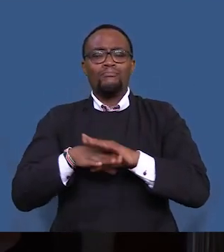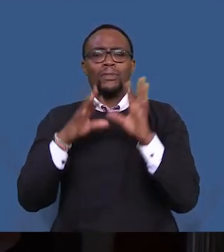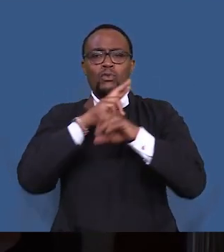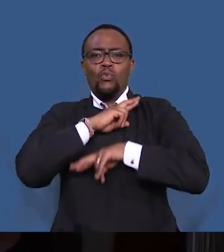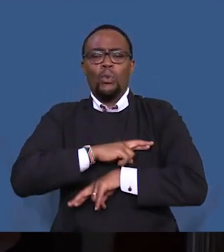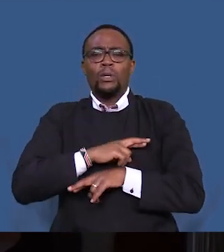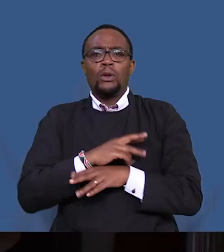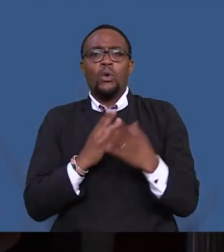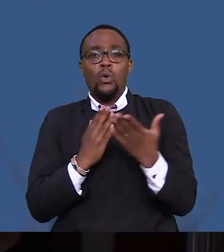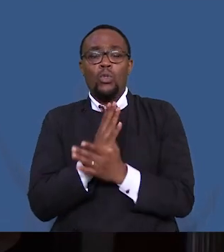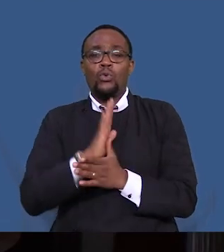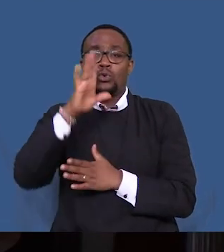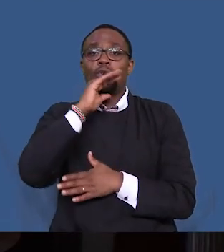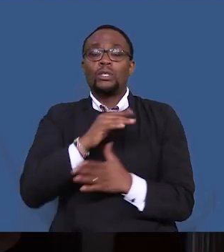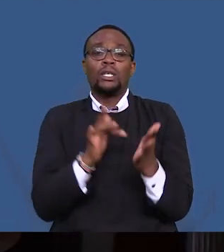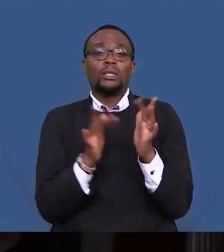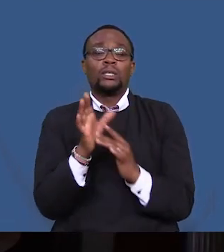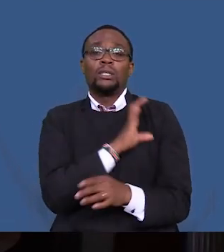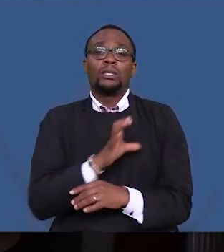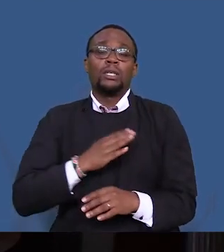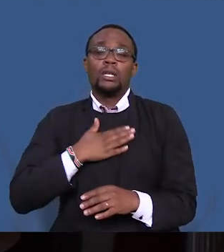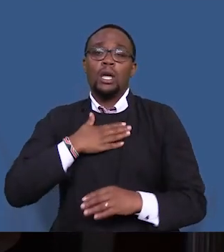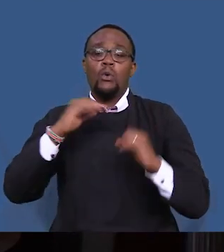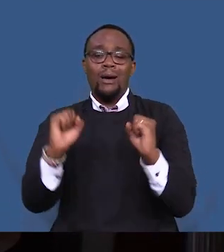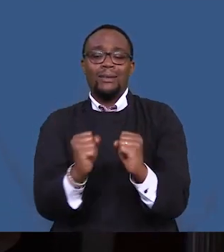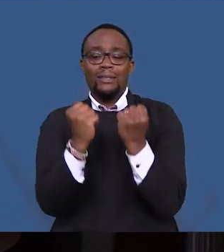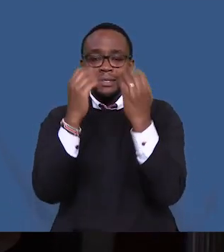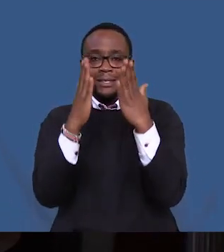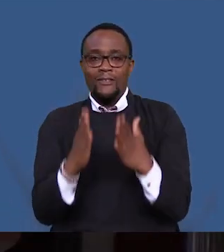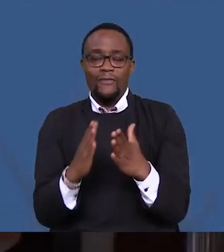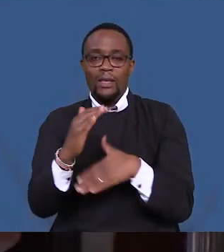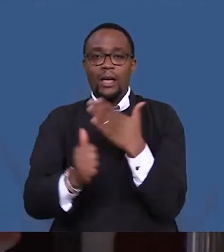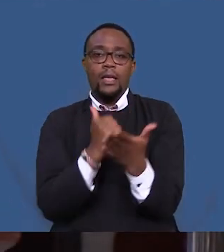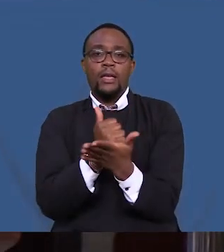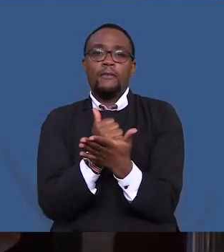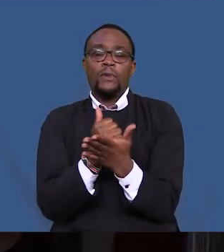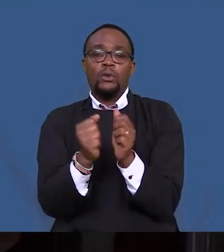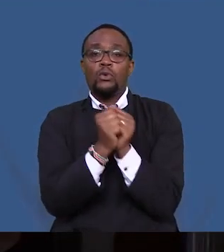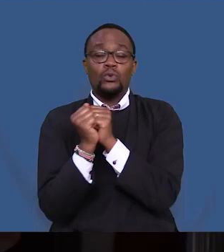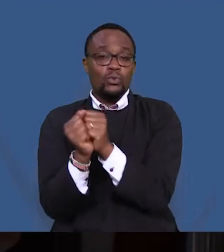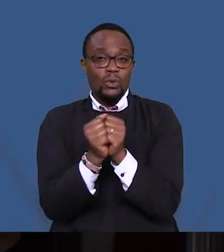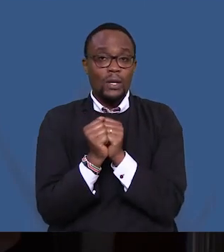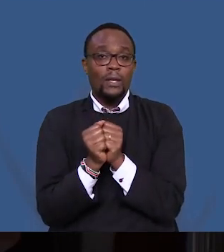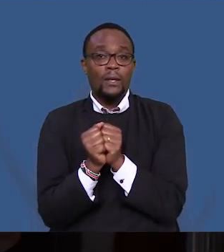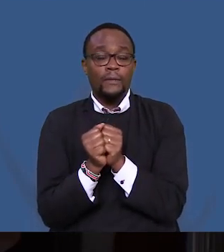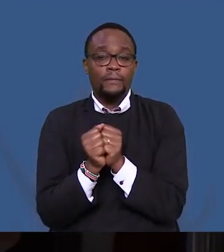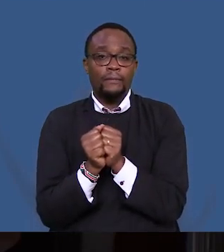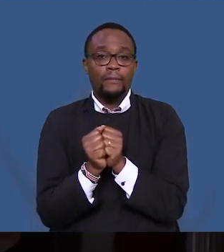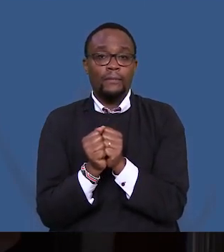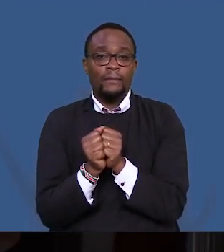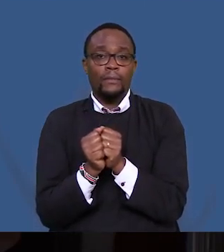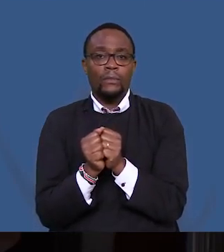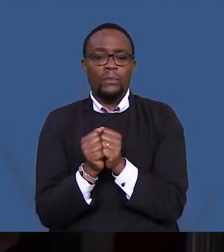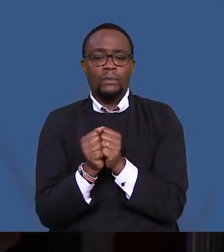through the merits of Jesus Christ, our Savior. Amen. Amen. Together, lighten